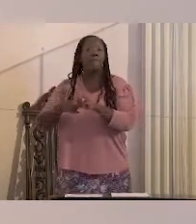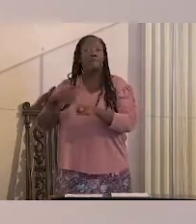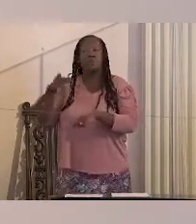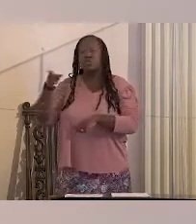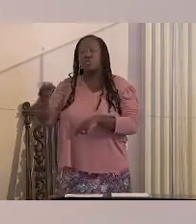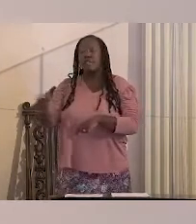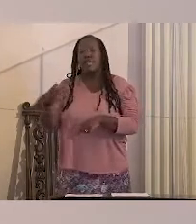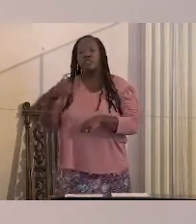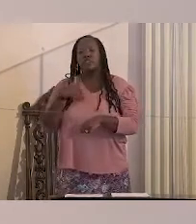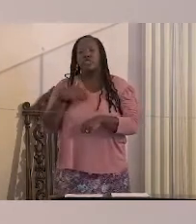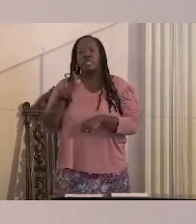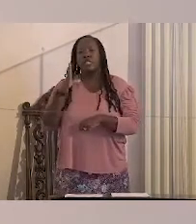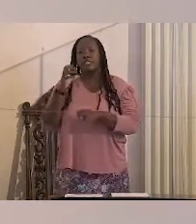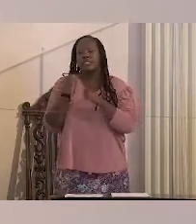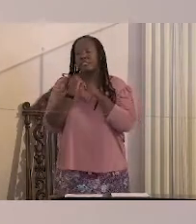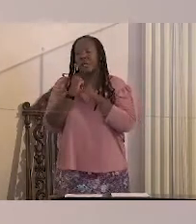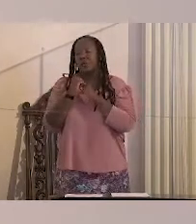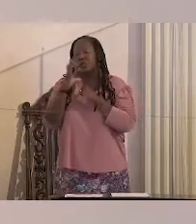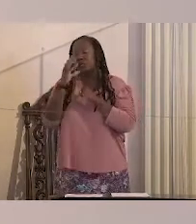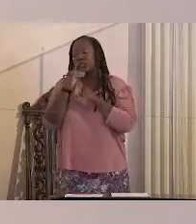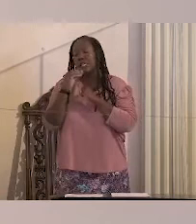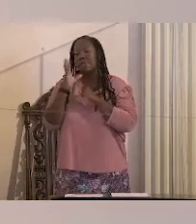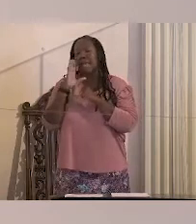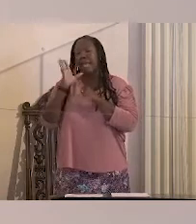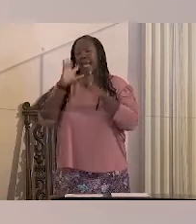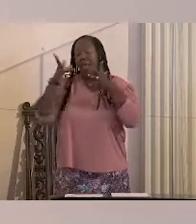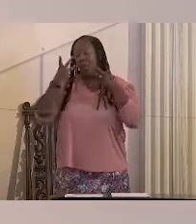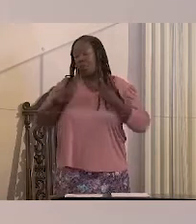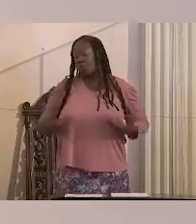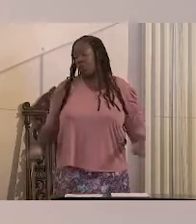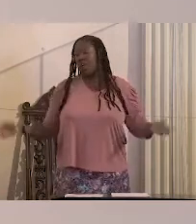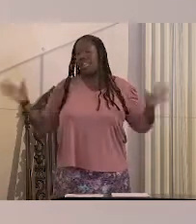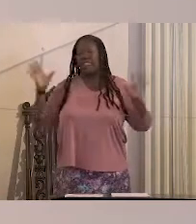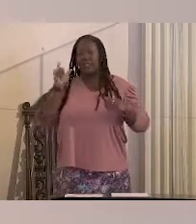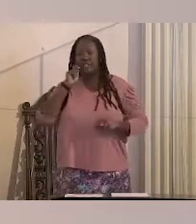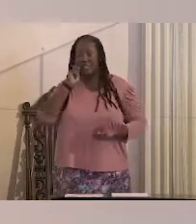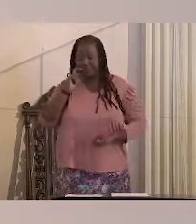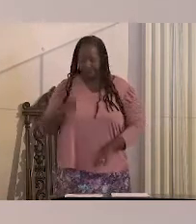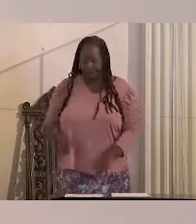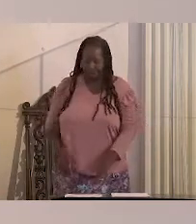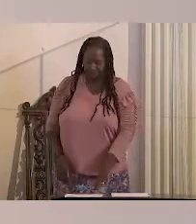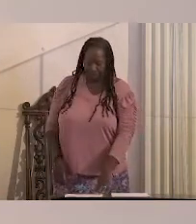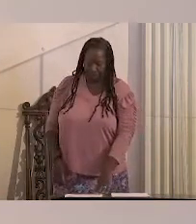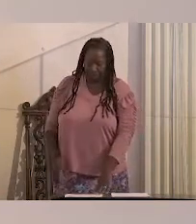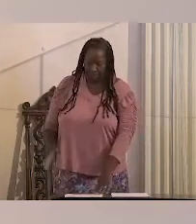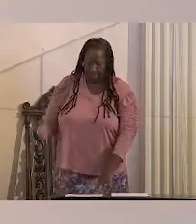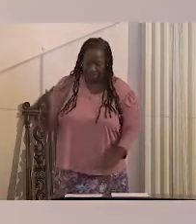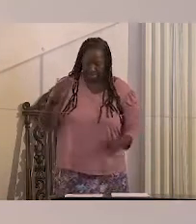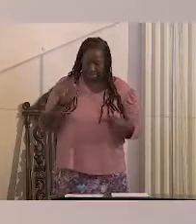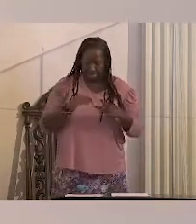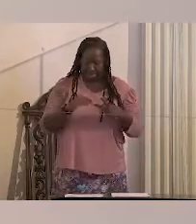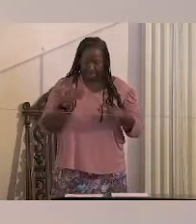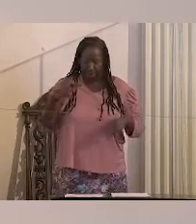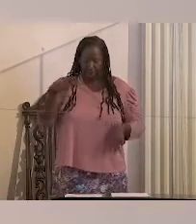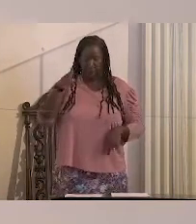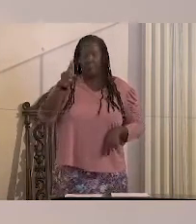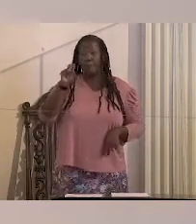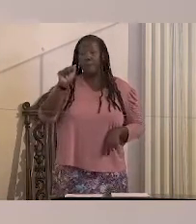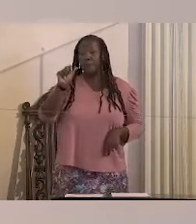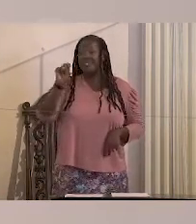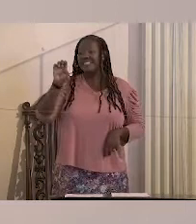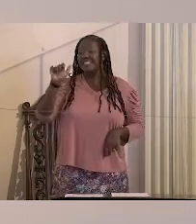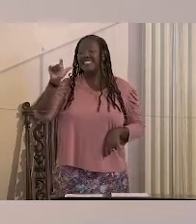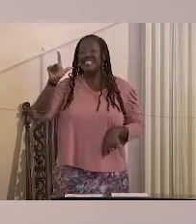and shedding their skin, pusa seals who dive deeper postpartum and spend more